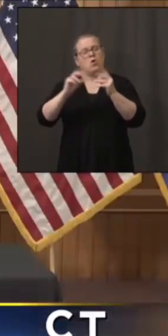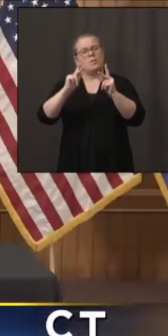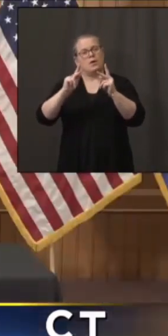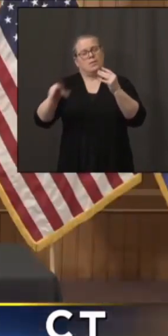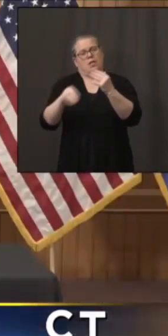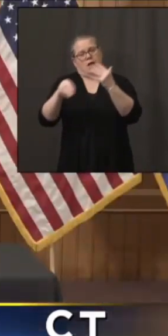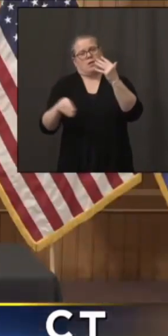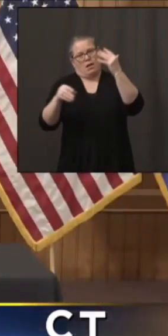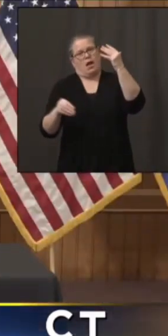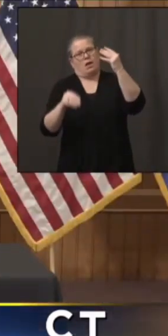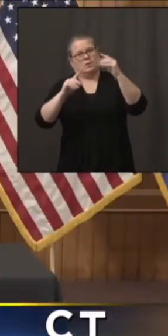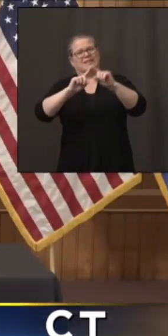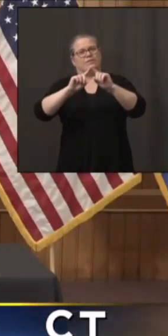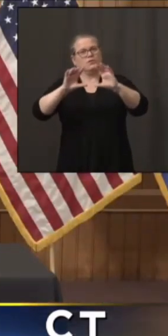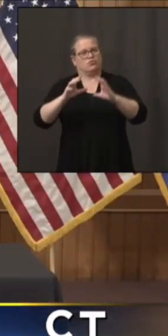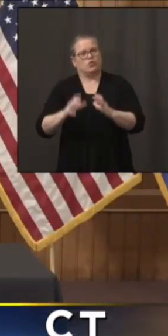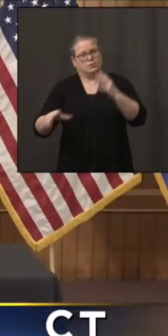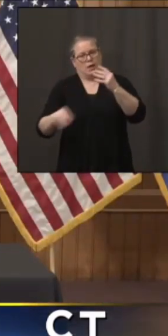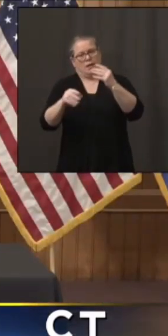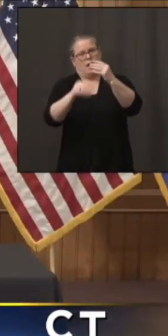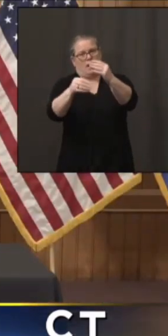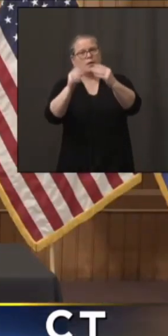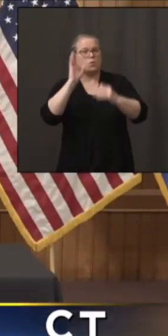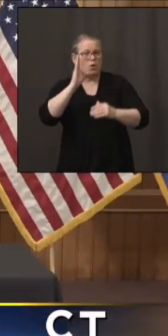Would they be